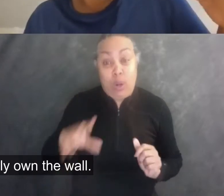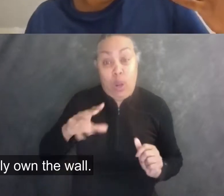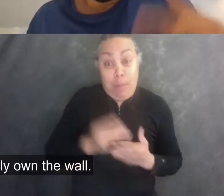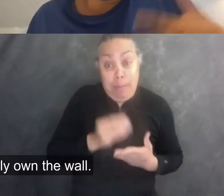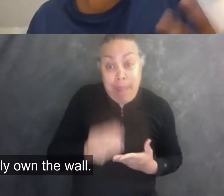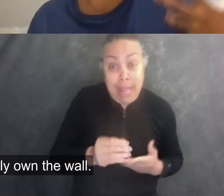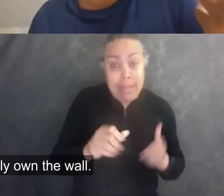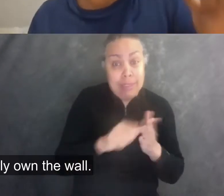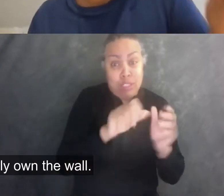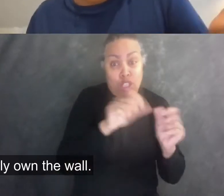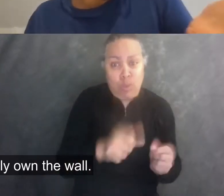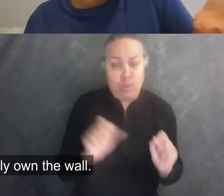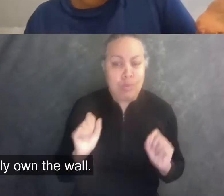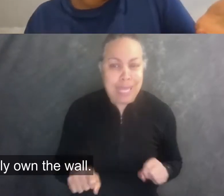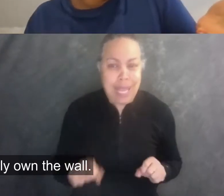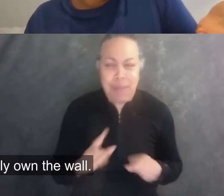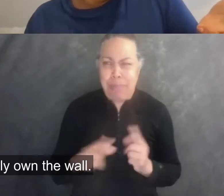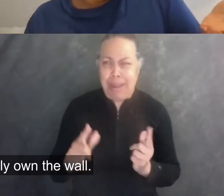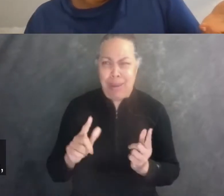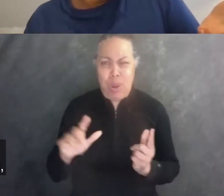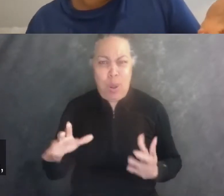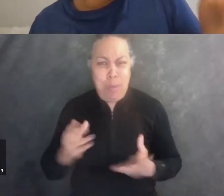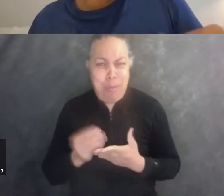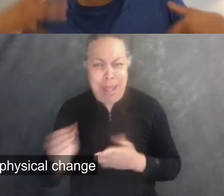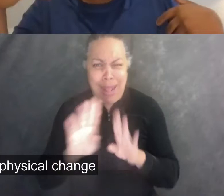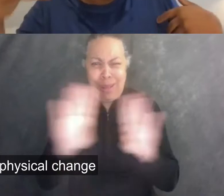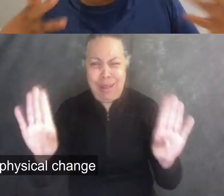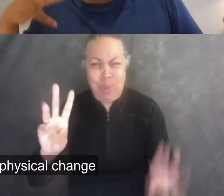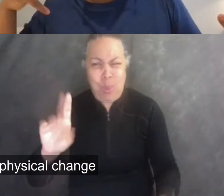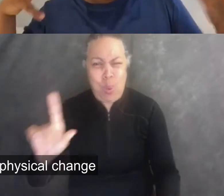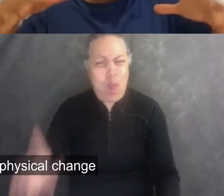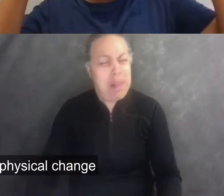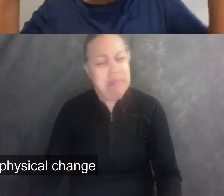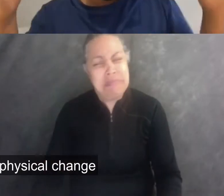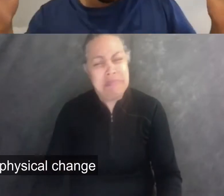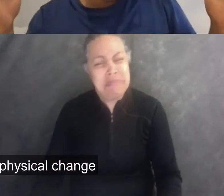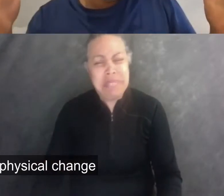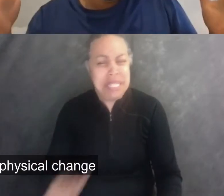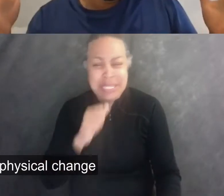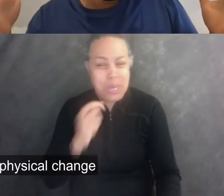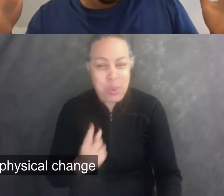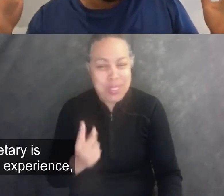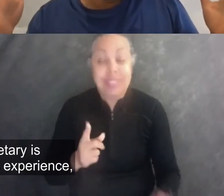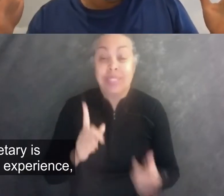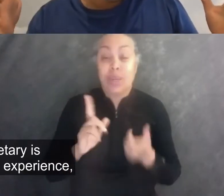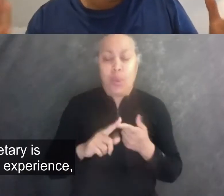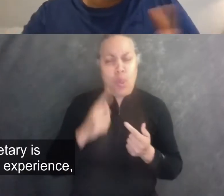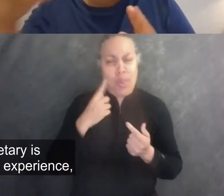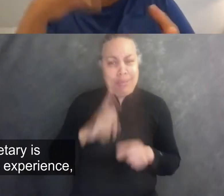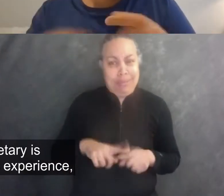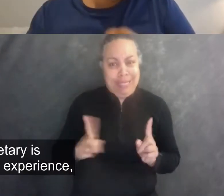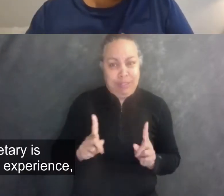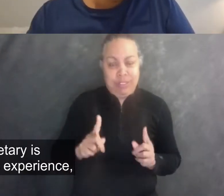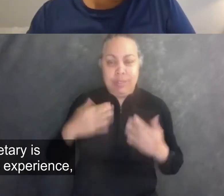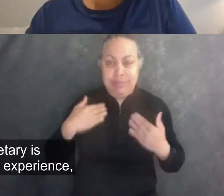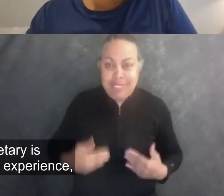can't necessarily own the wall. Okay. And so when you deal with the physical change and the